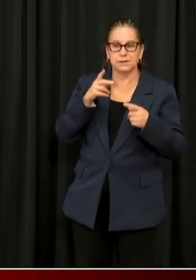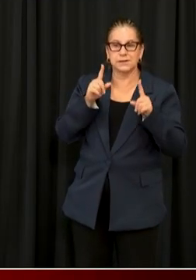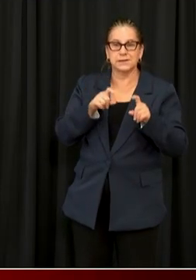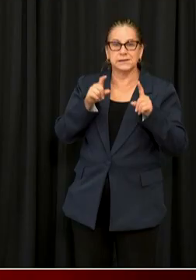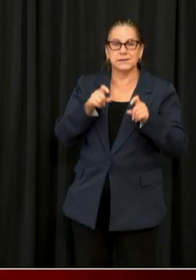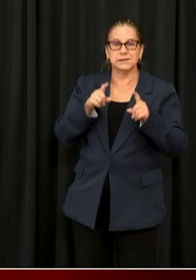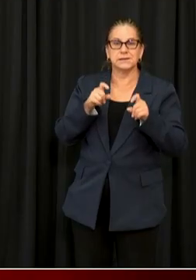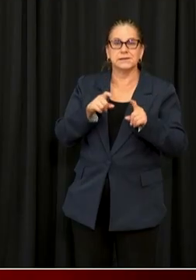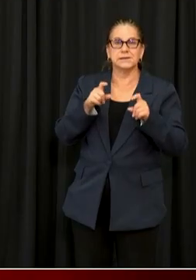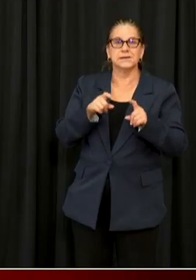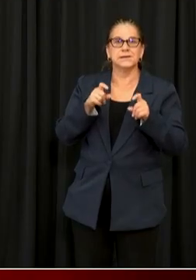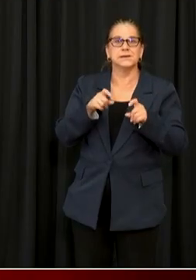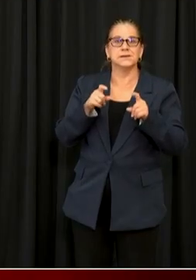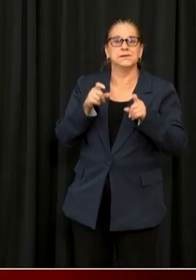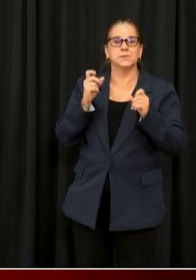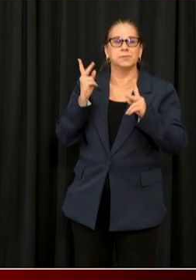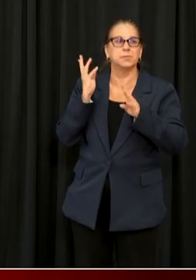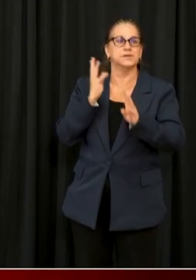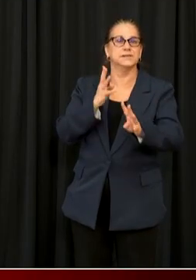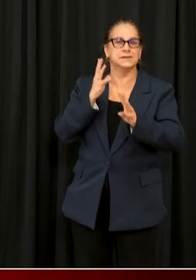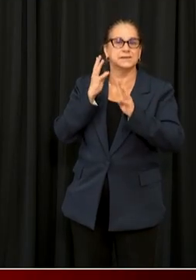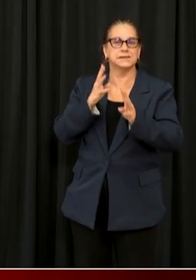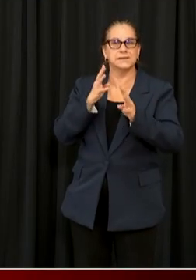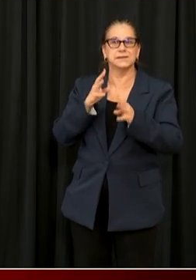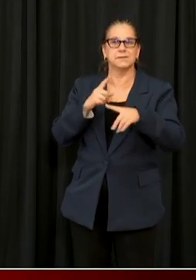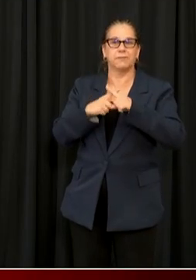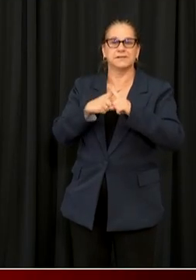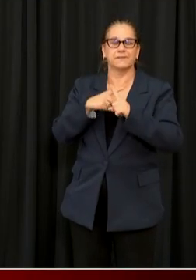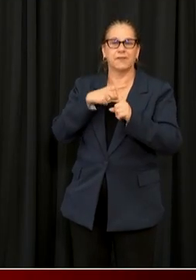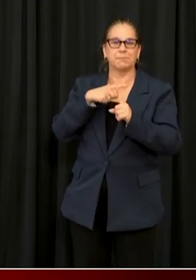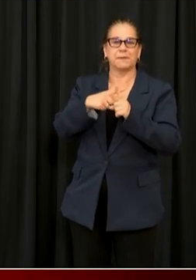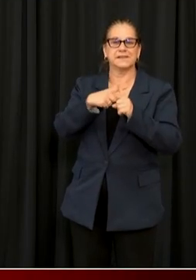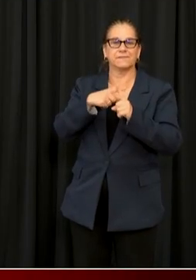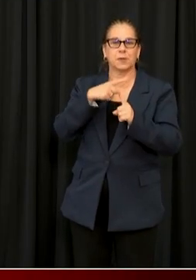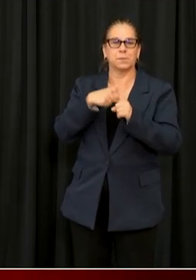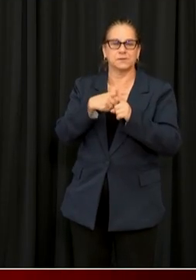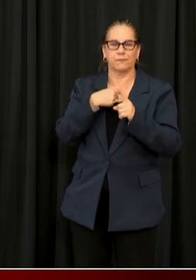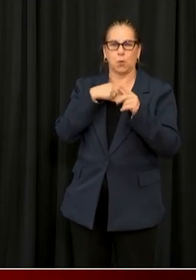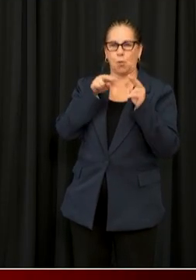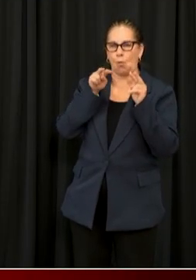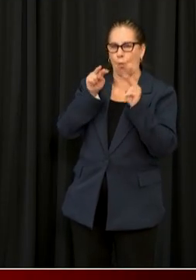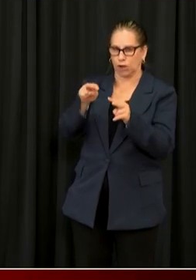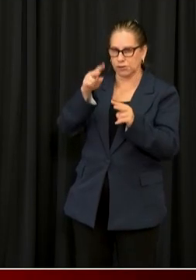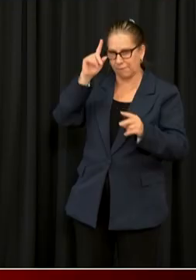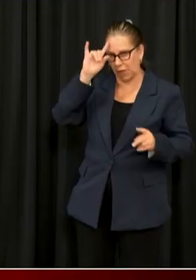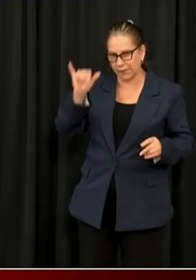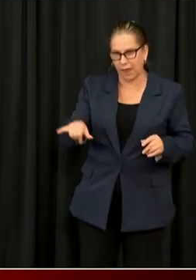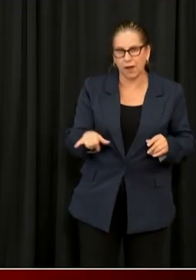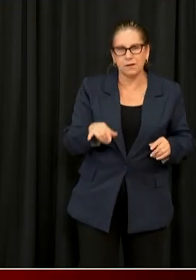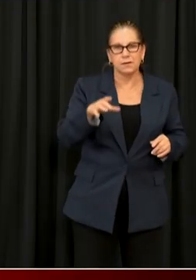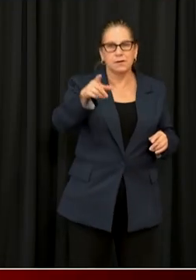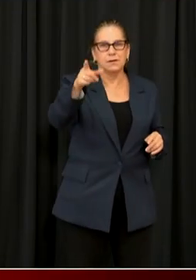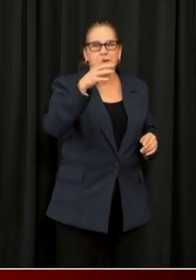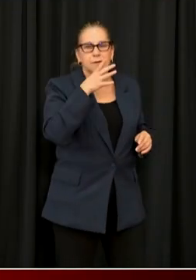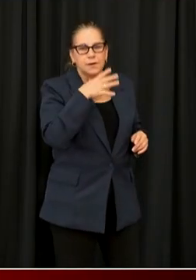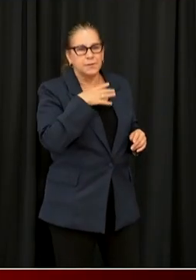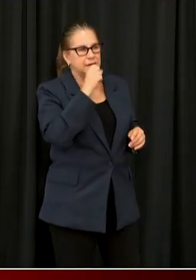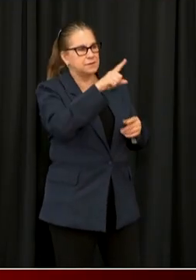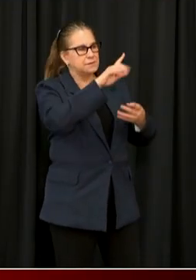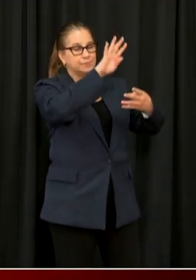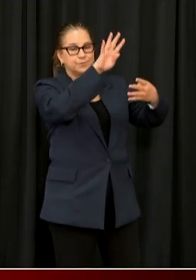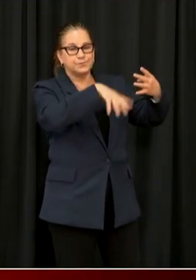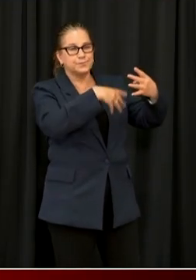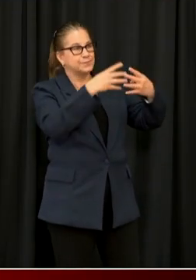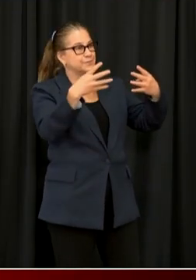that over the course of this week. One last question. On the graph, you kind of mentioned that you weren't prepared